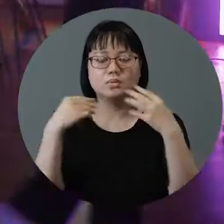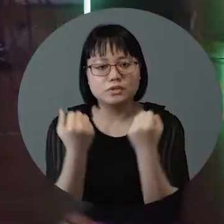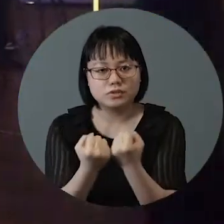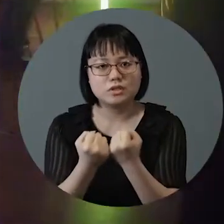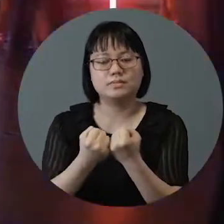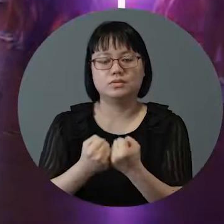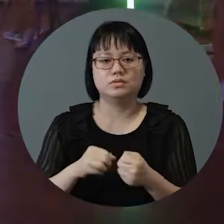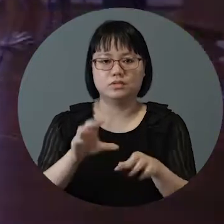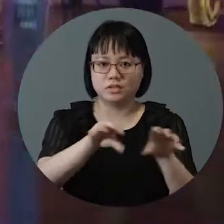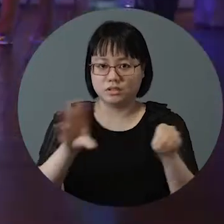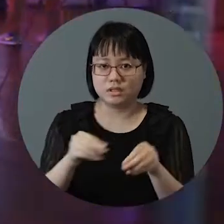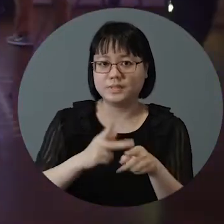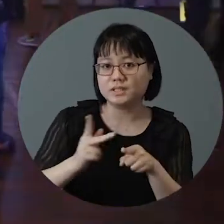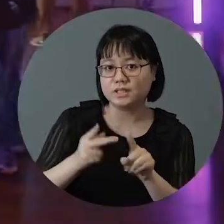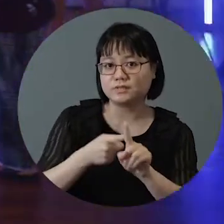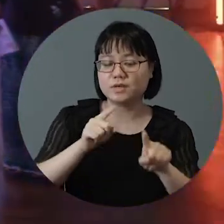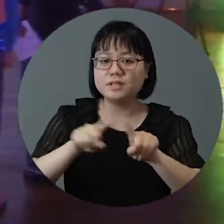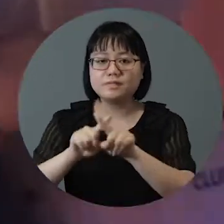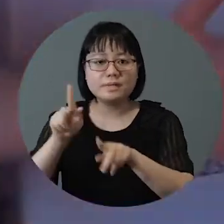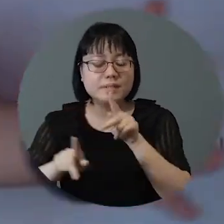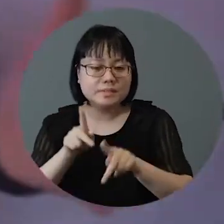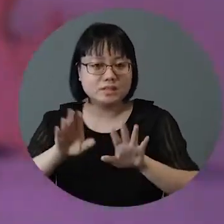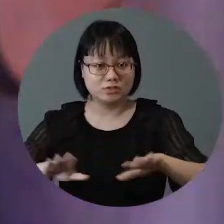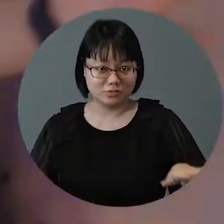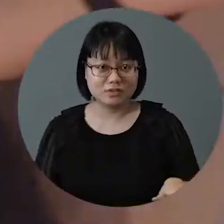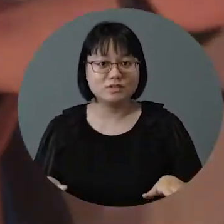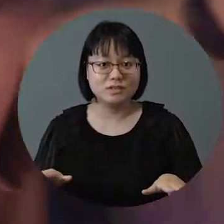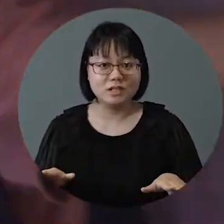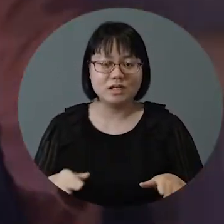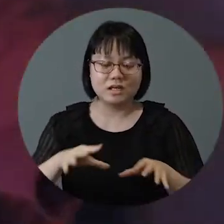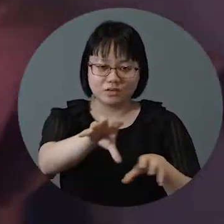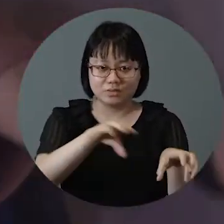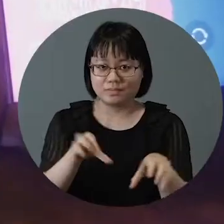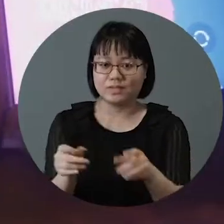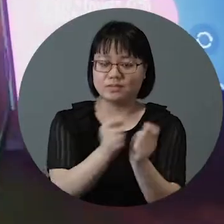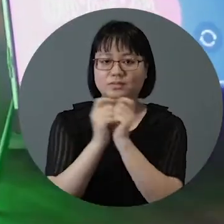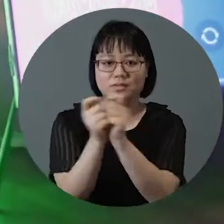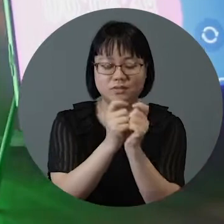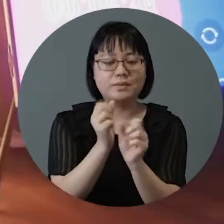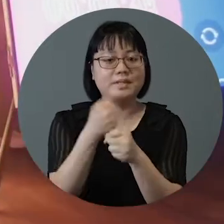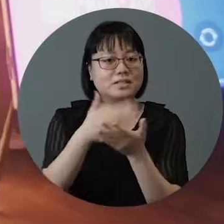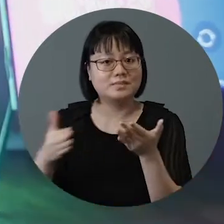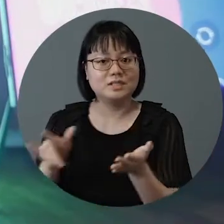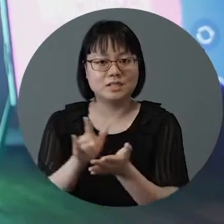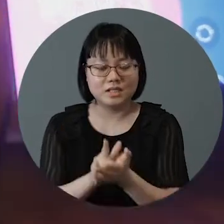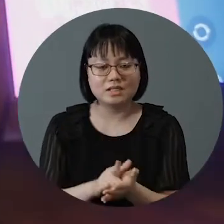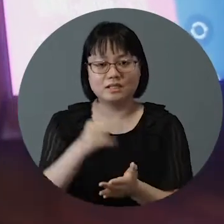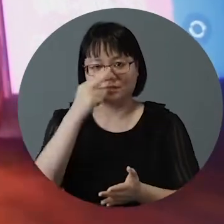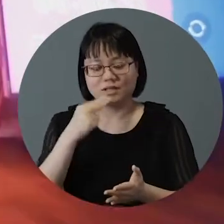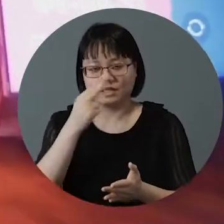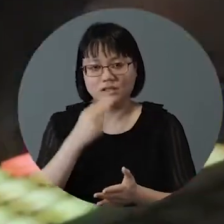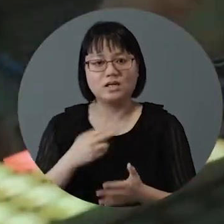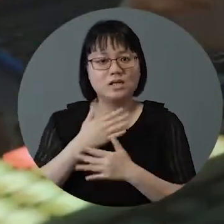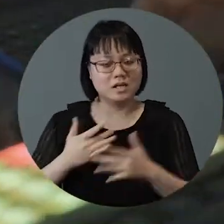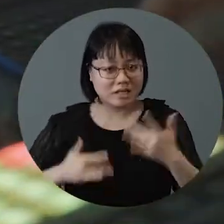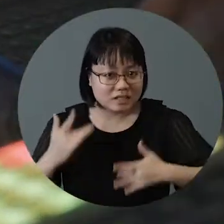and workshop is about taking all these different pieces from different people, different children, and piecing them together to create something